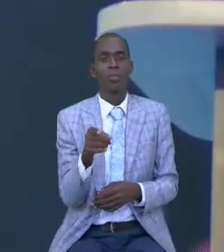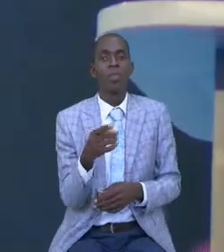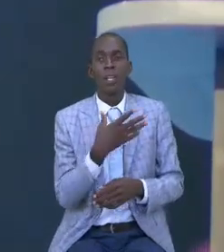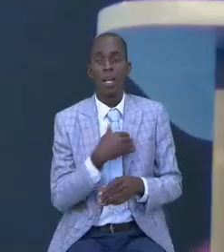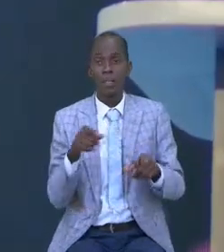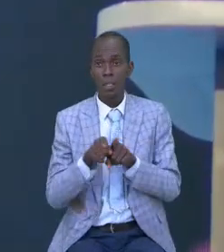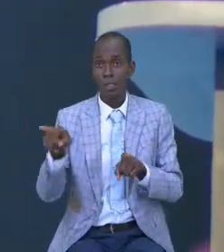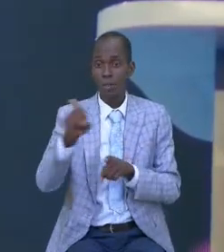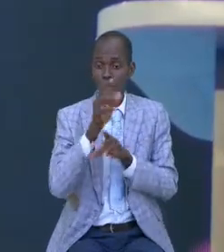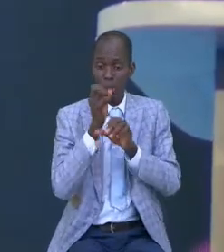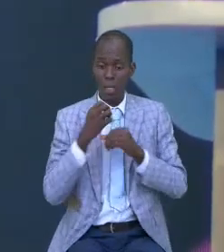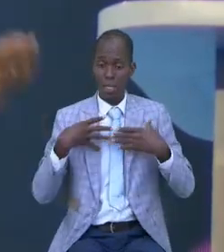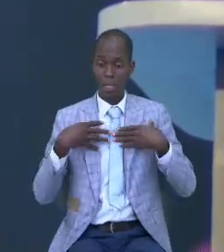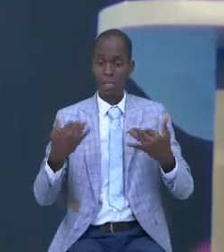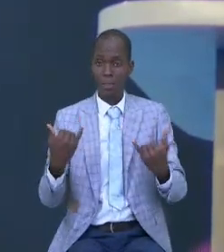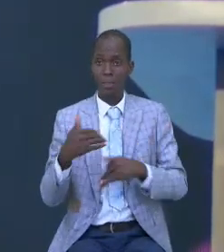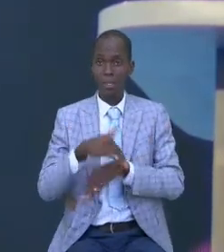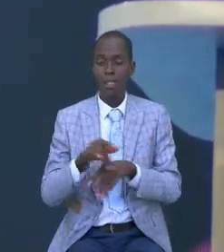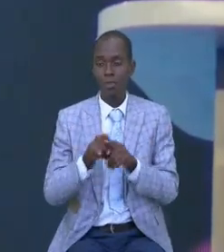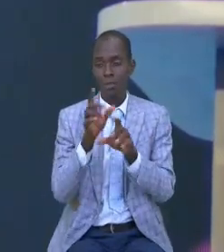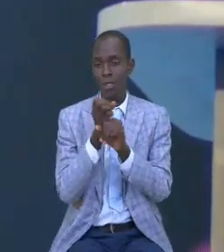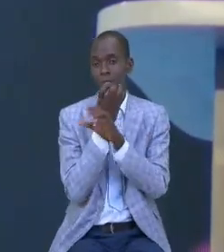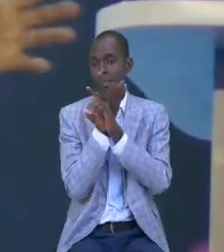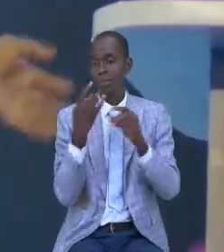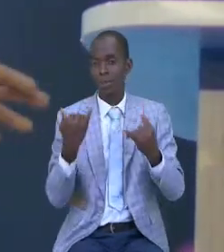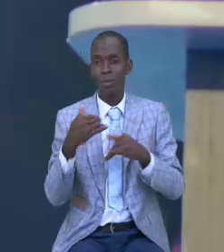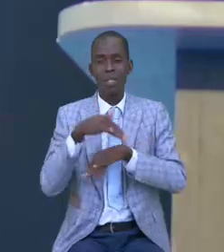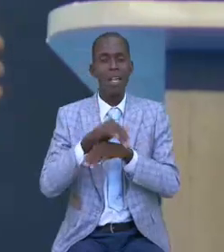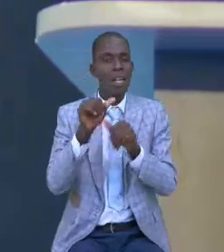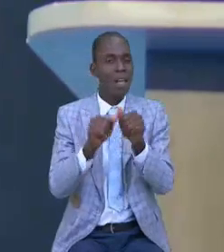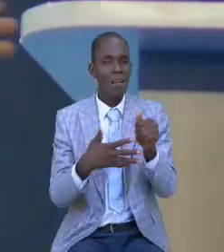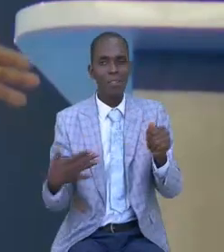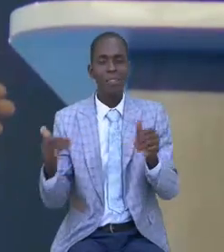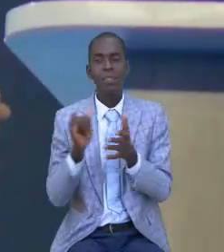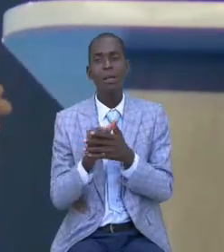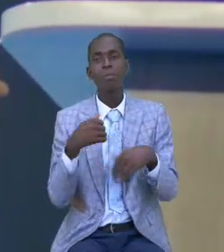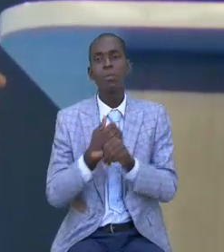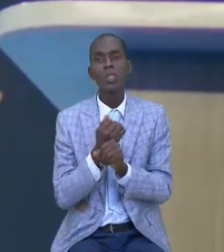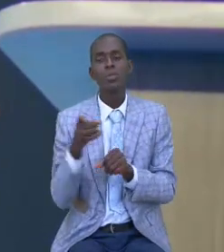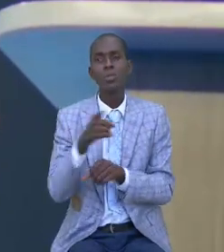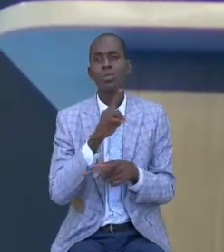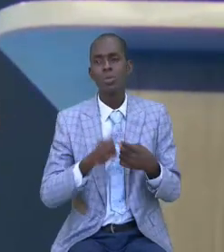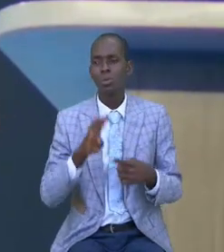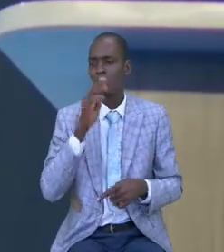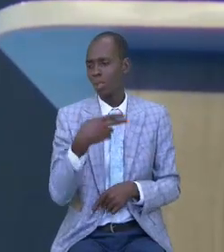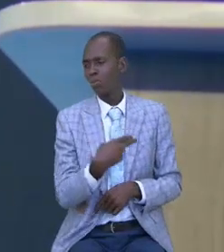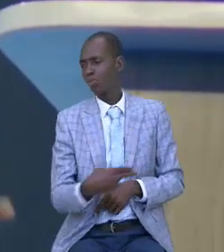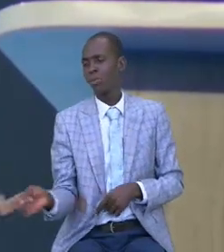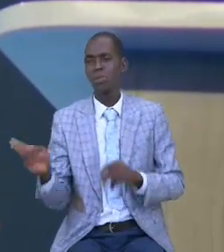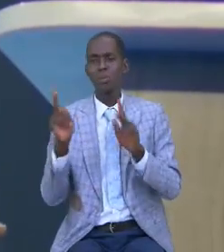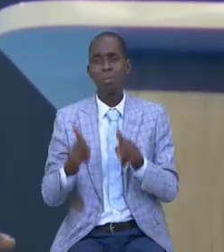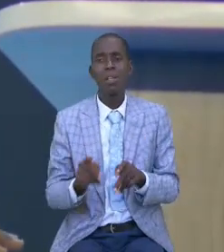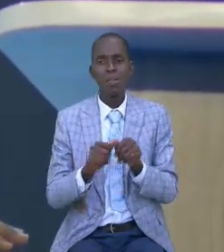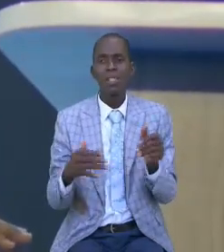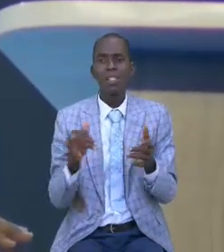healed tonight, and as you get delivered tonight, everything that made you a wreck, everything that made you,